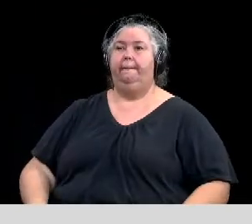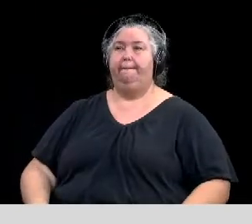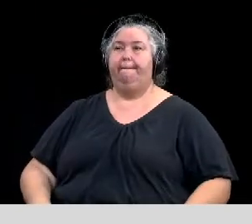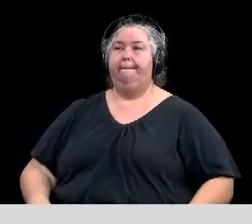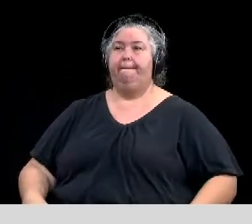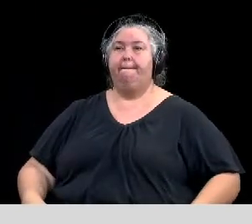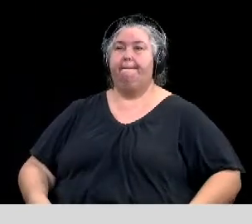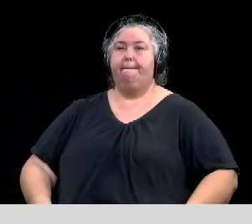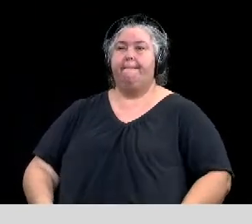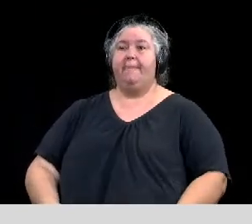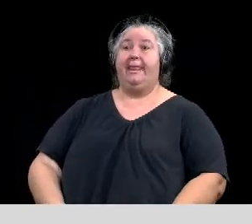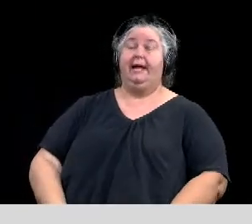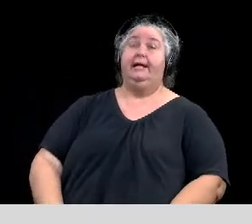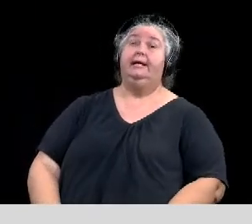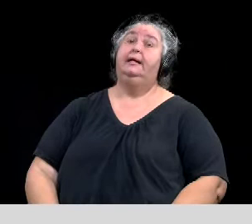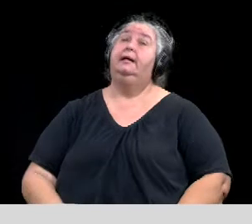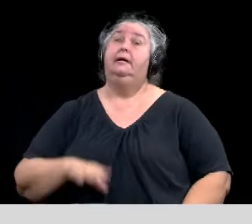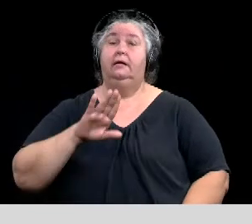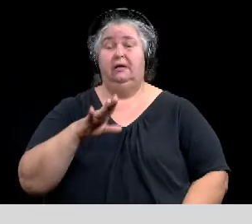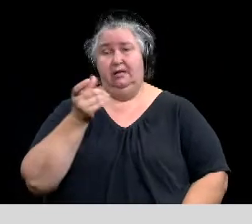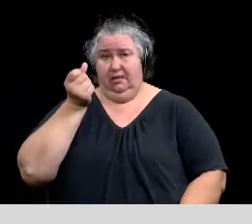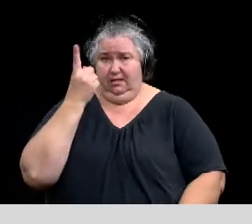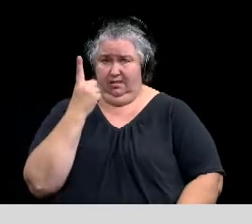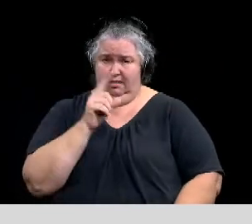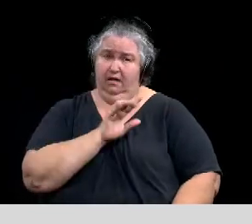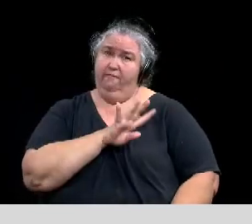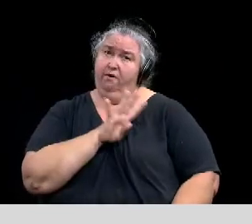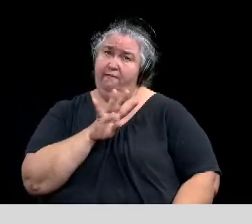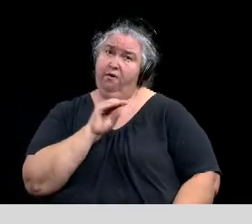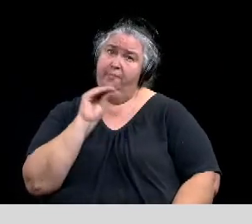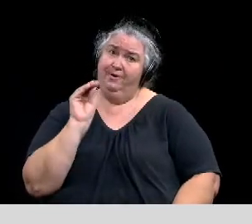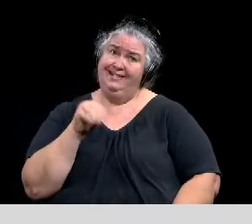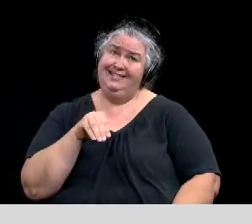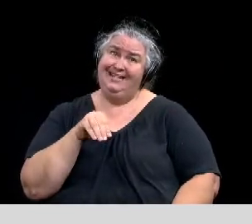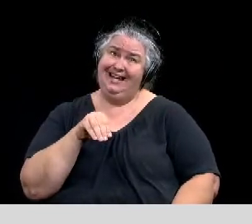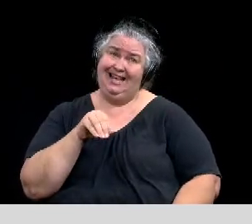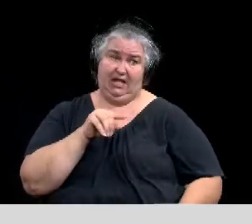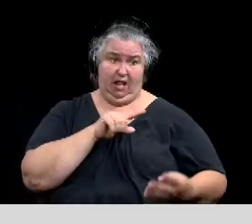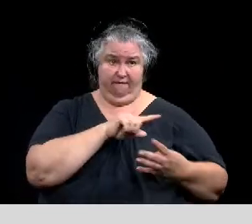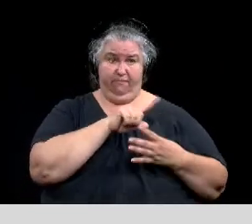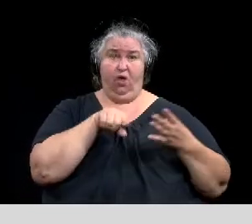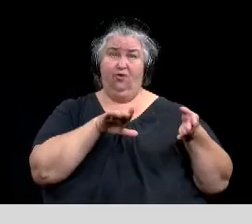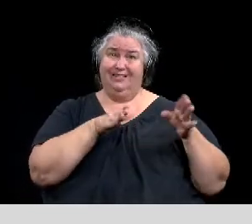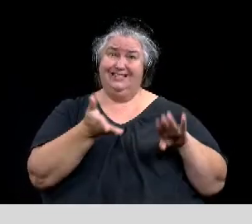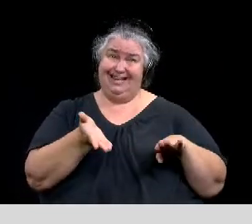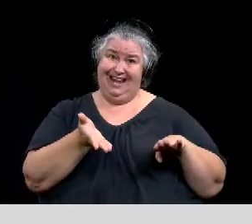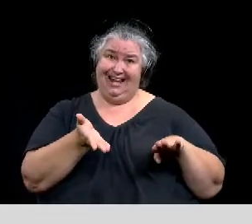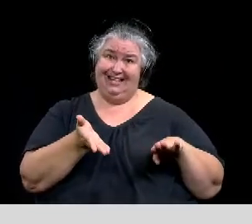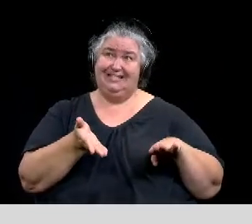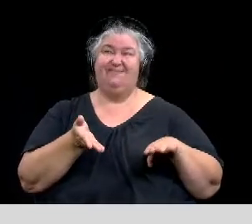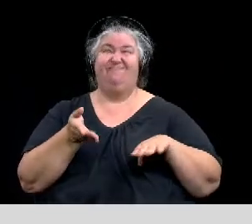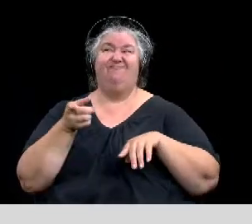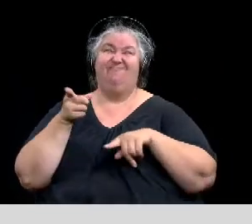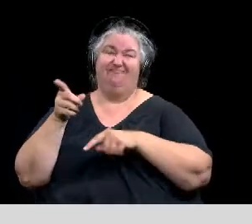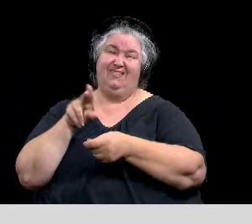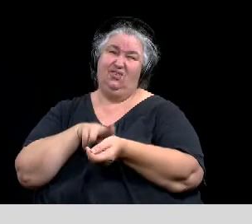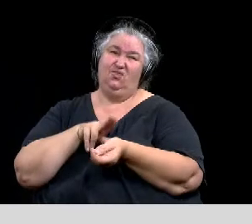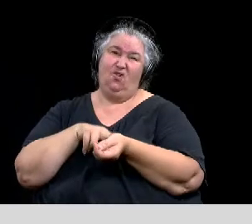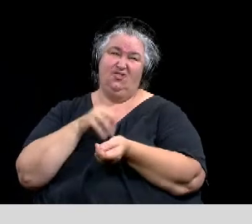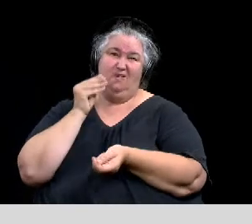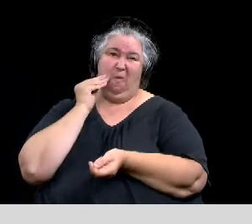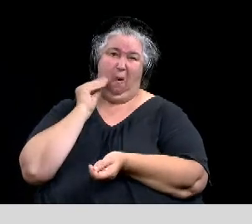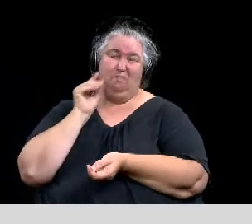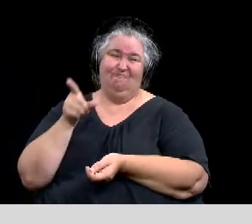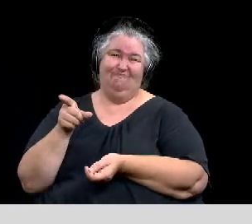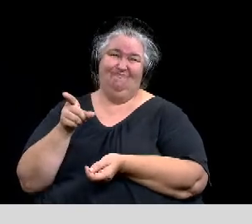A sobering statistic is that 44% of those who have died have been nursing home residents. And so this is, again,